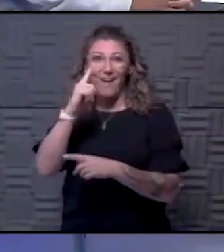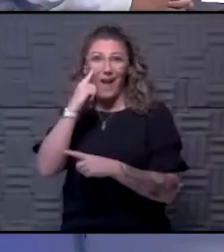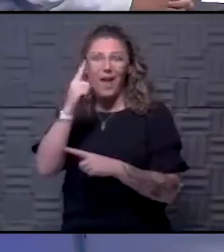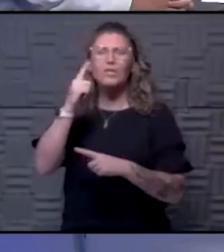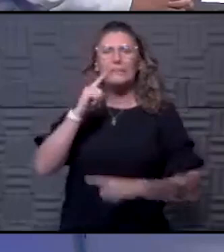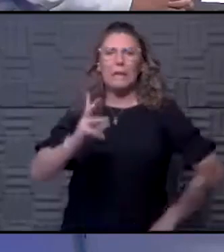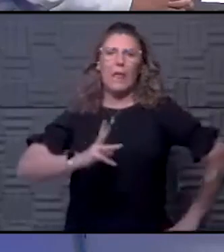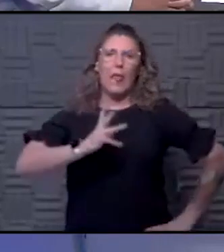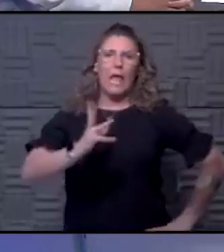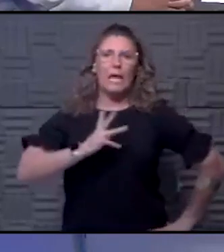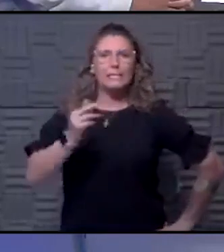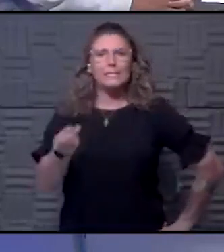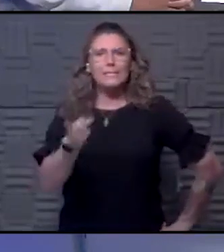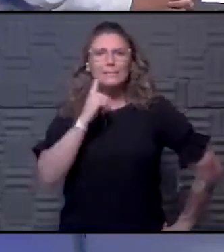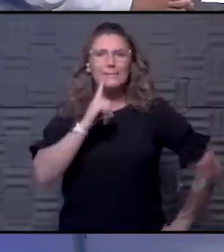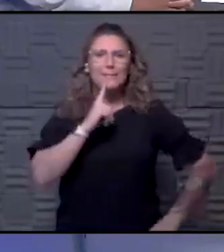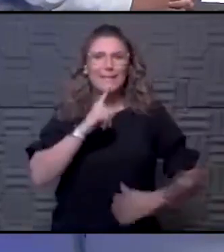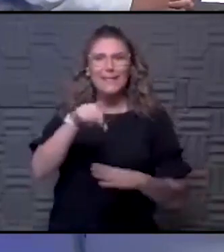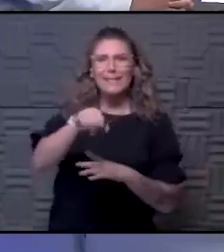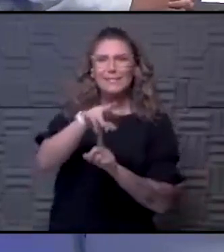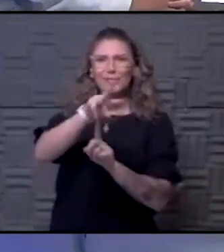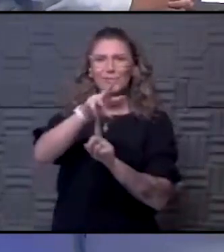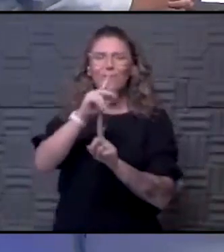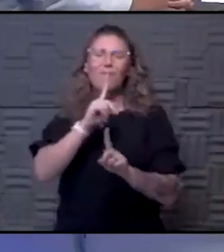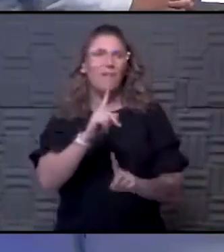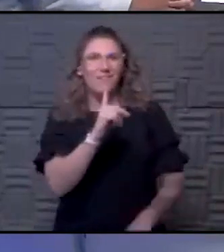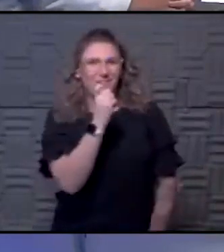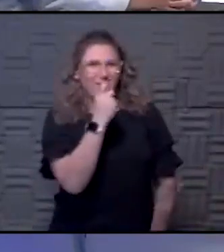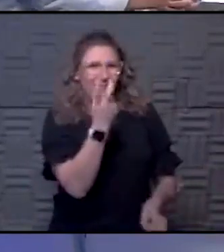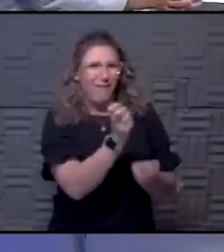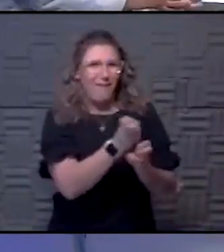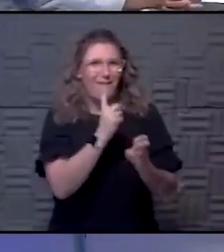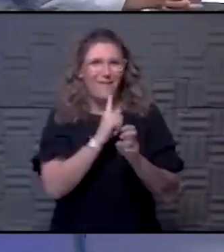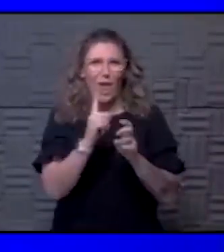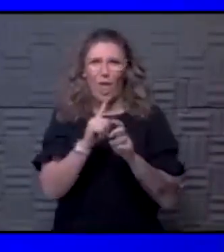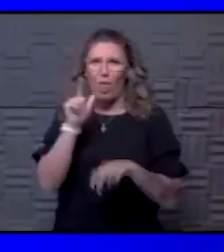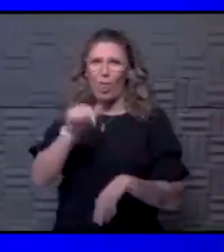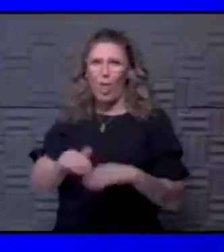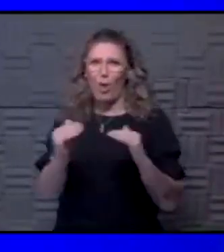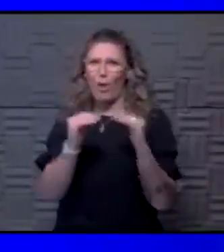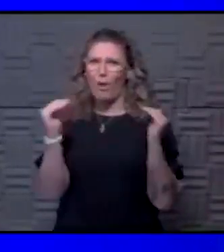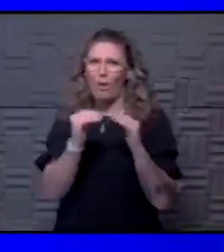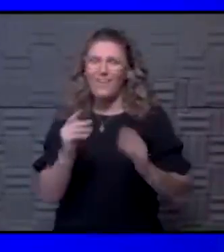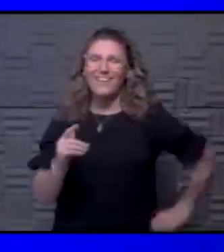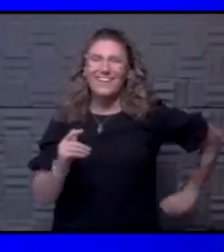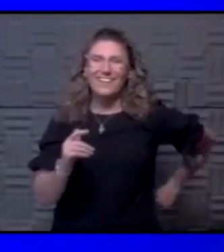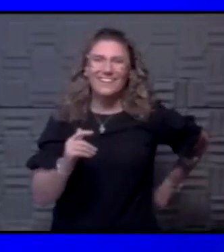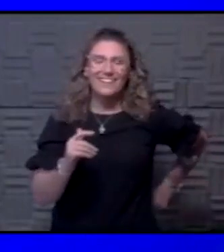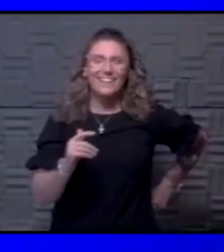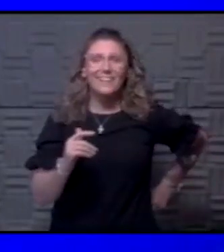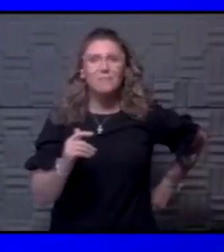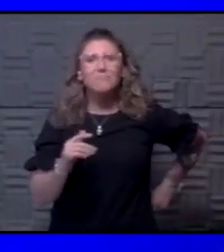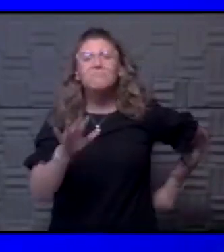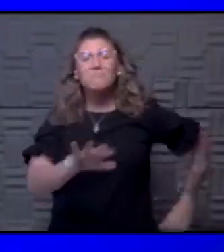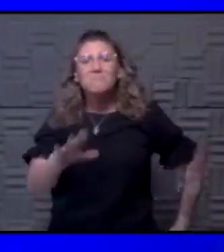that helps. Well, come on. You and I, it's not hard. Set the bar low here, brother. It's a low bar. We're doing pretty good in